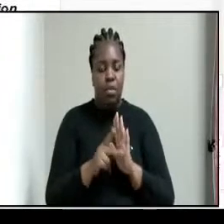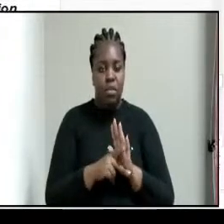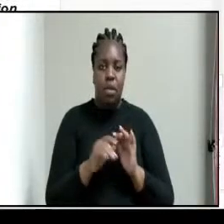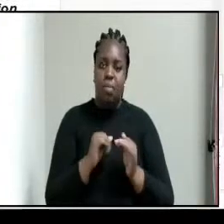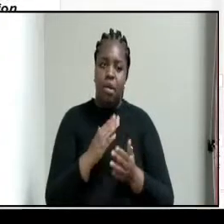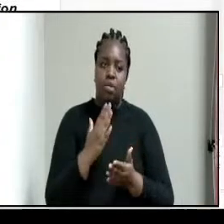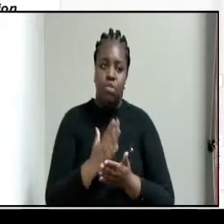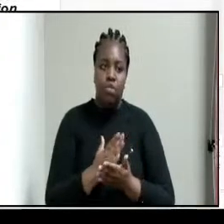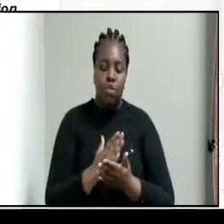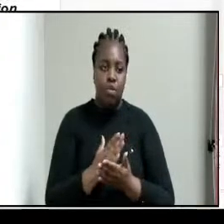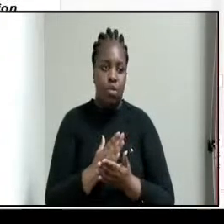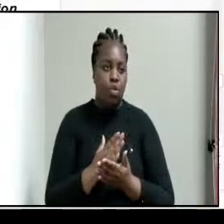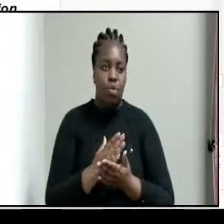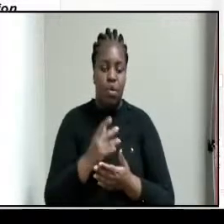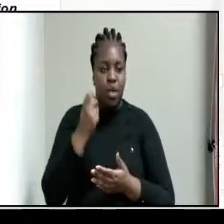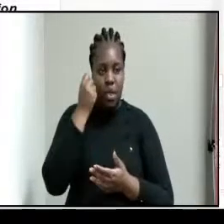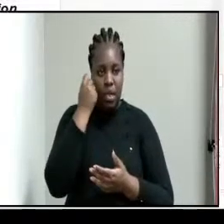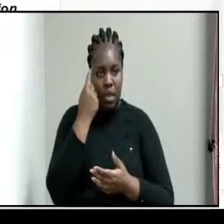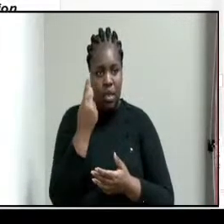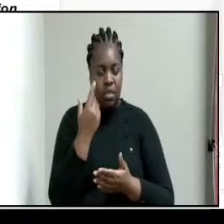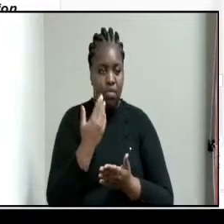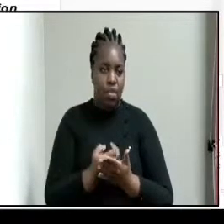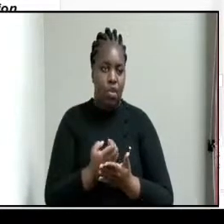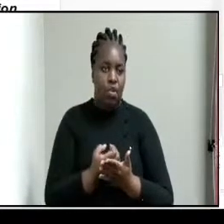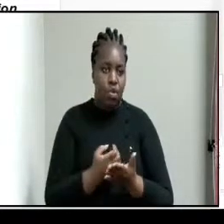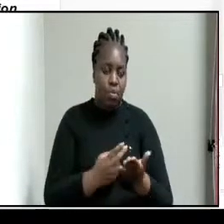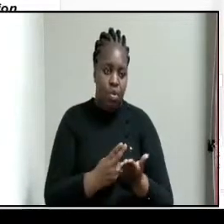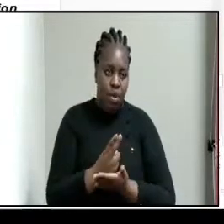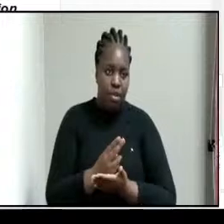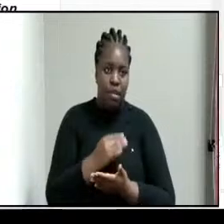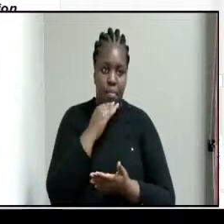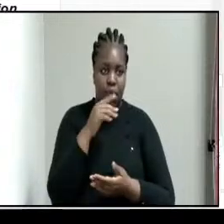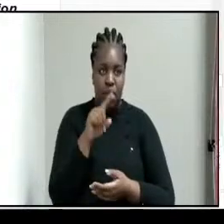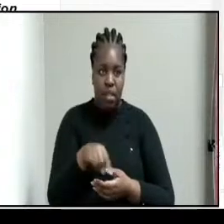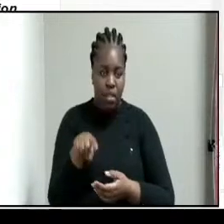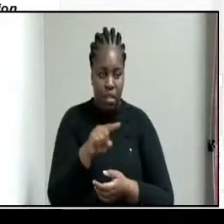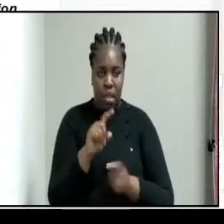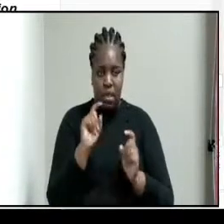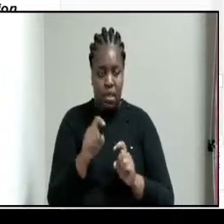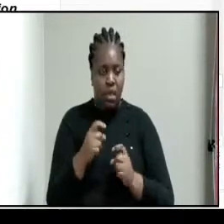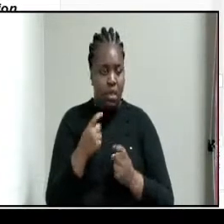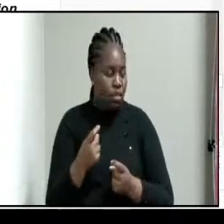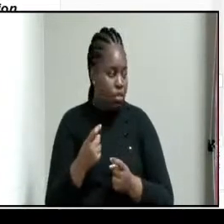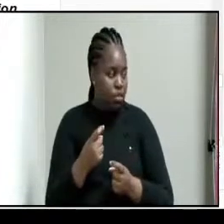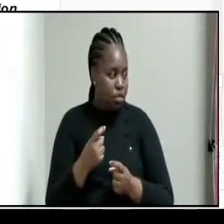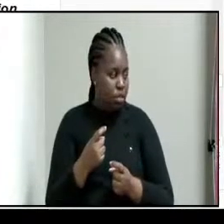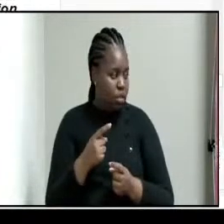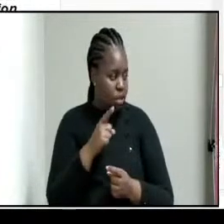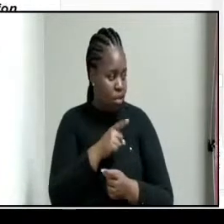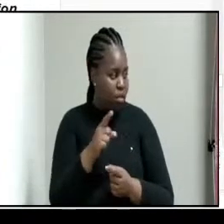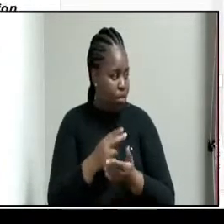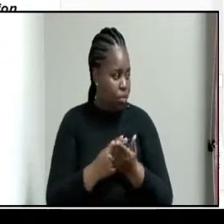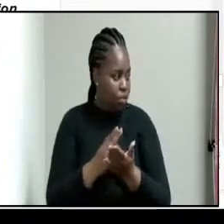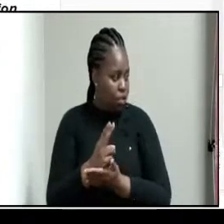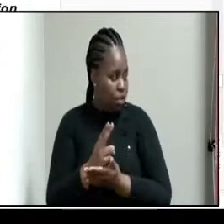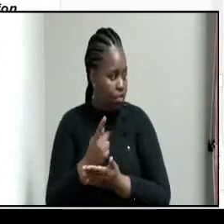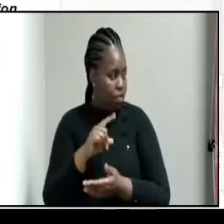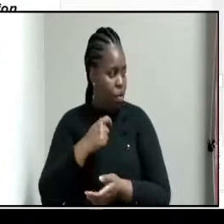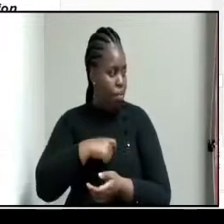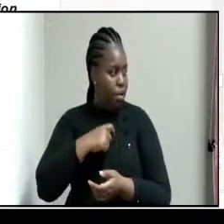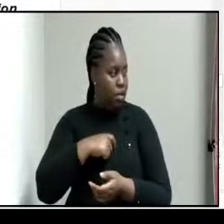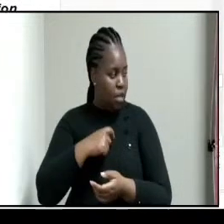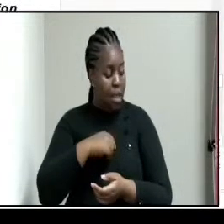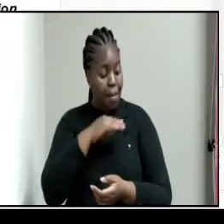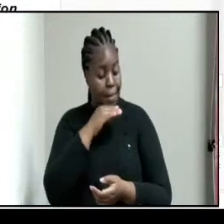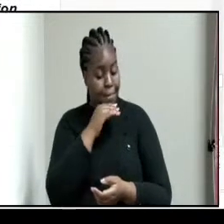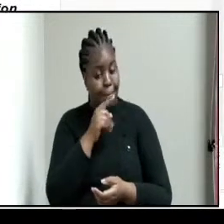the goal of full realization of socio-economic rights to those who cannot secure those rights, through their personal efforts. So